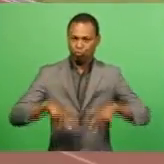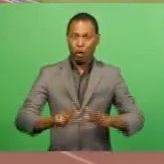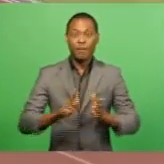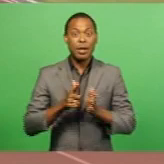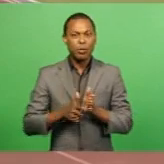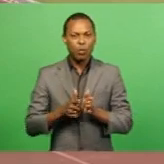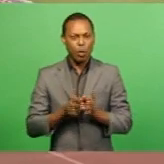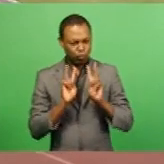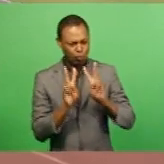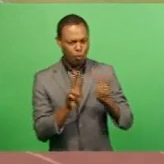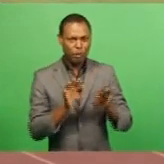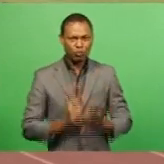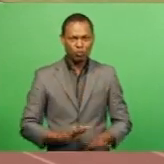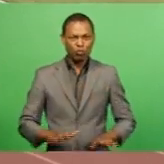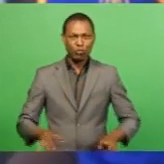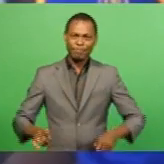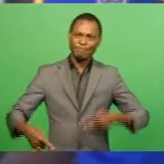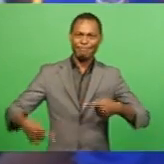children compete.